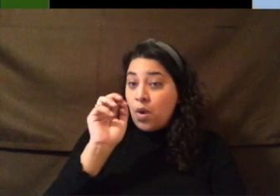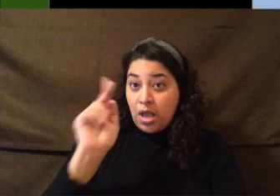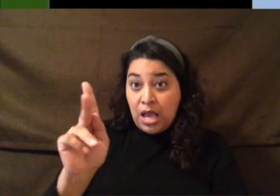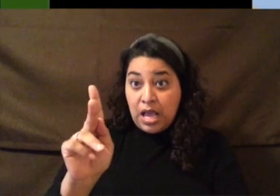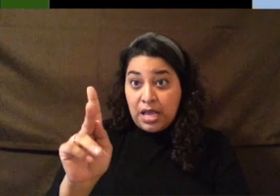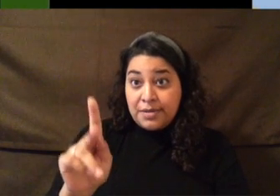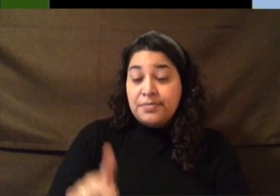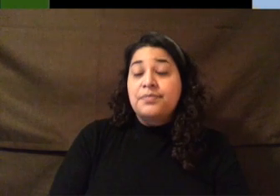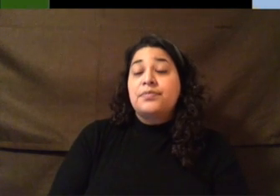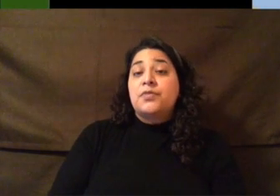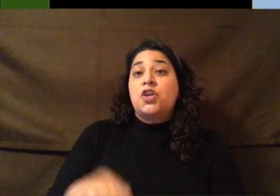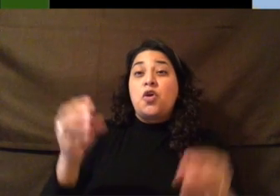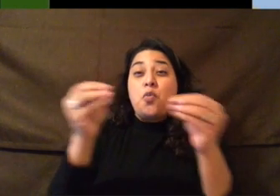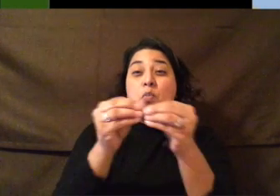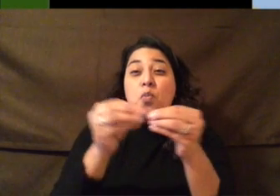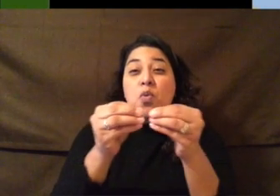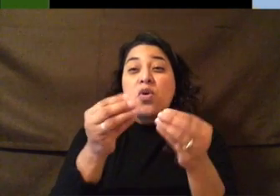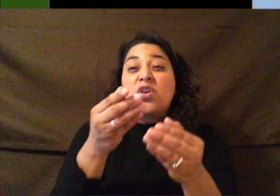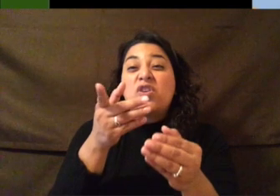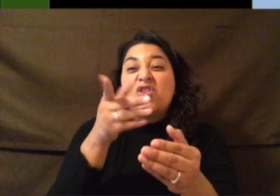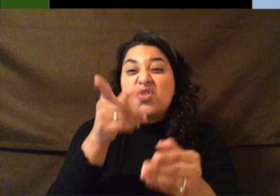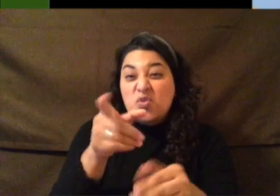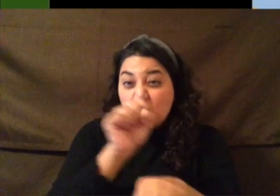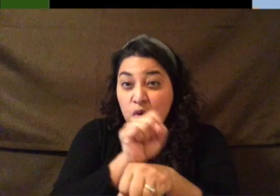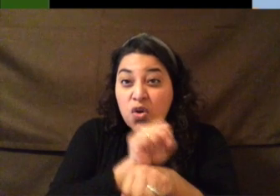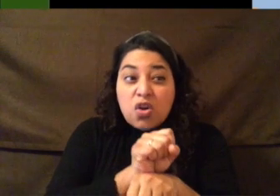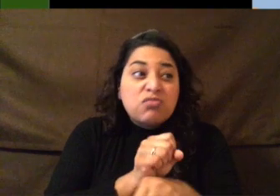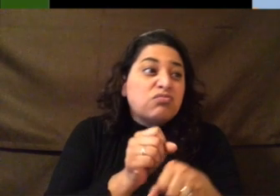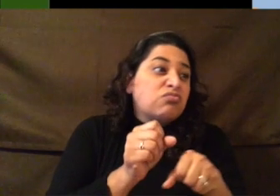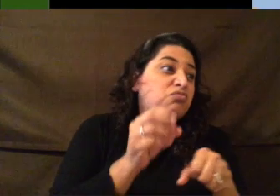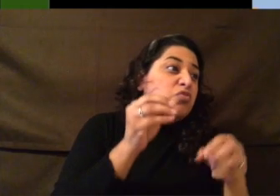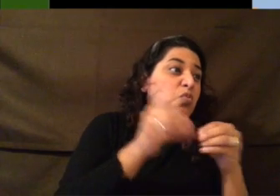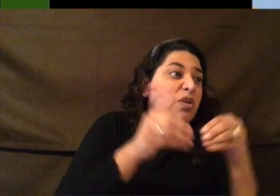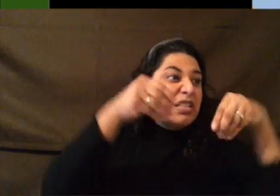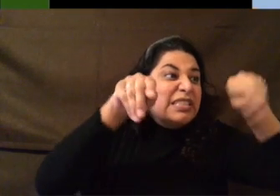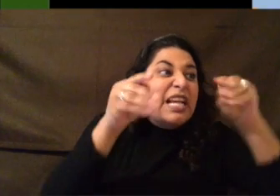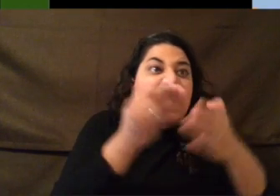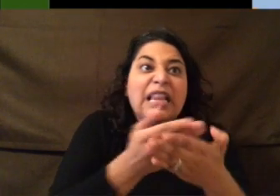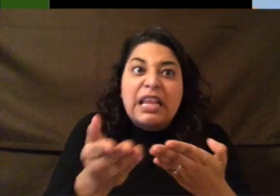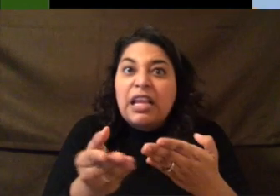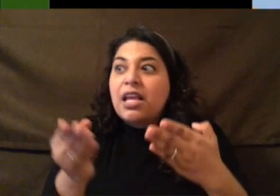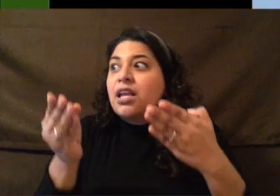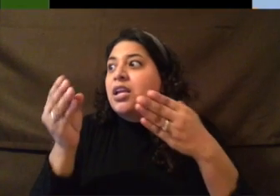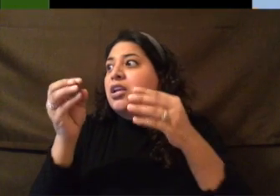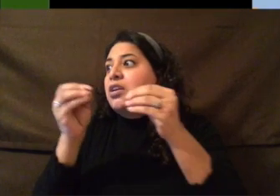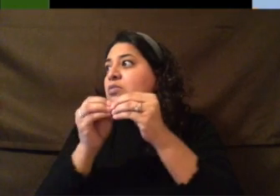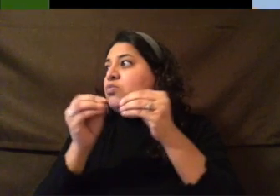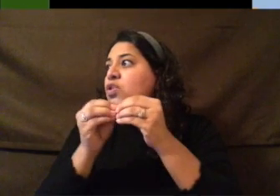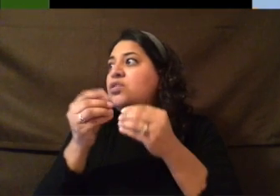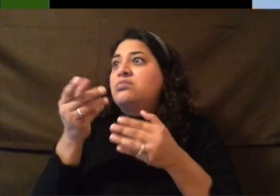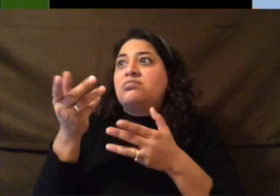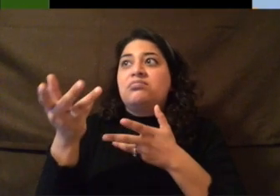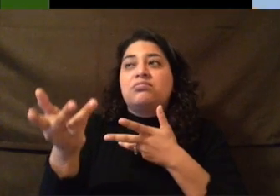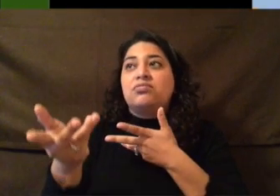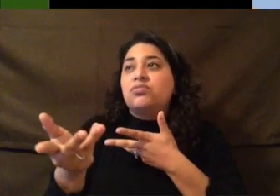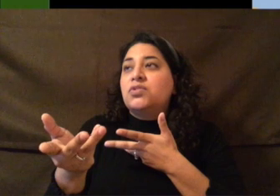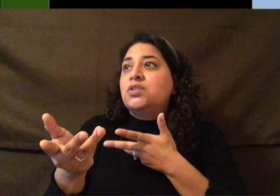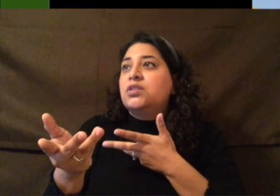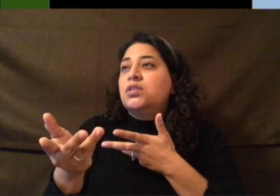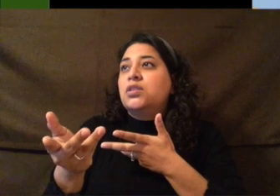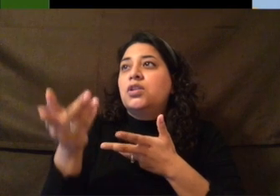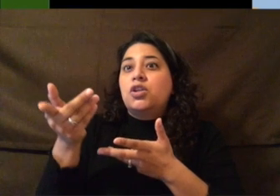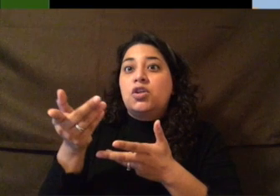All right. So we have the more that you work, the more that you sell things, the more that